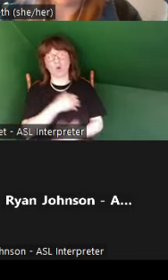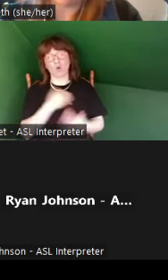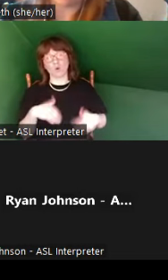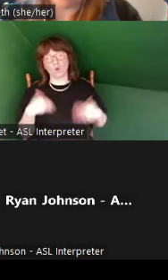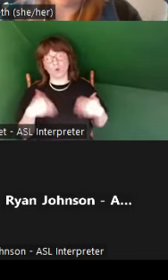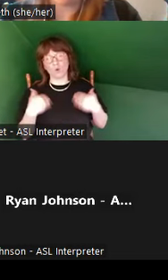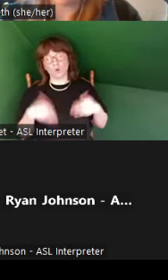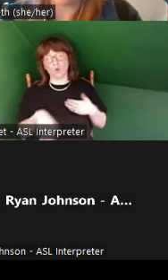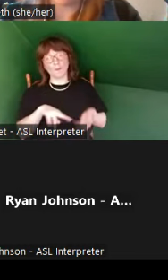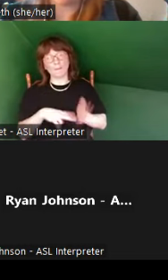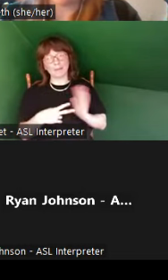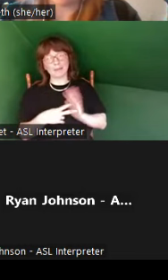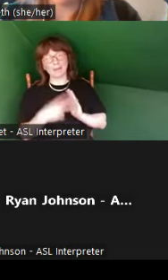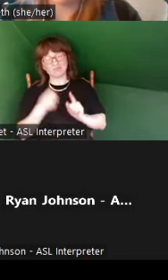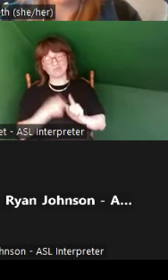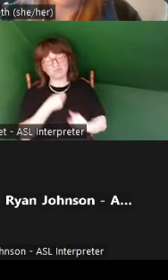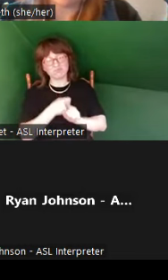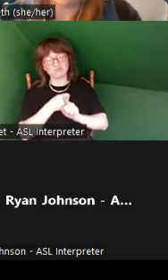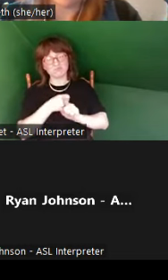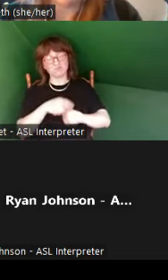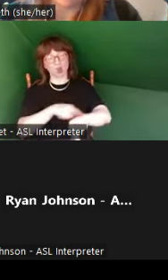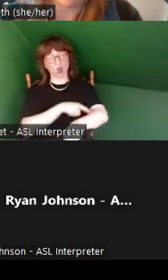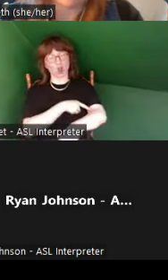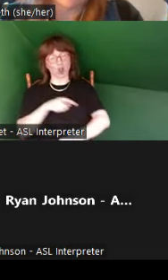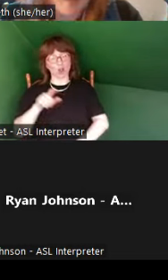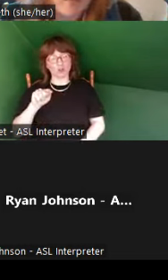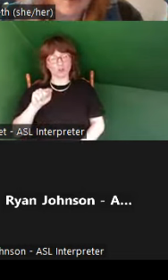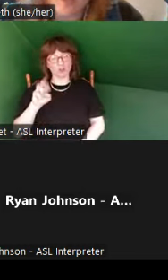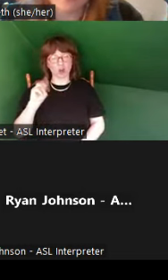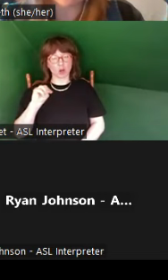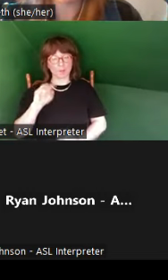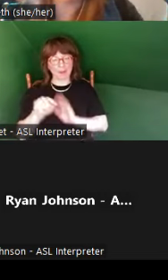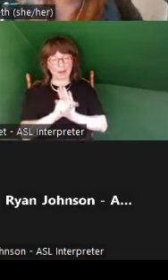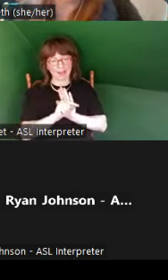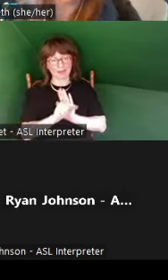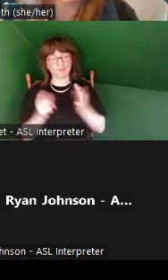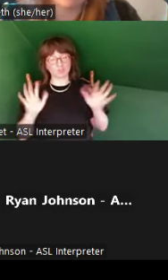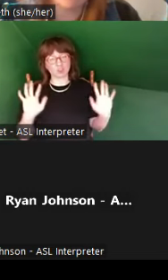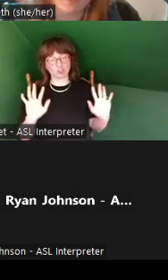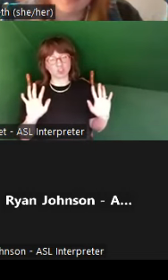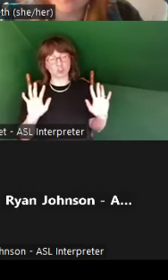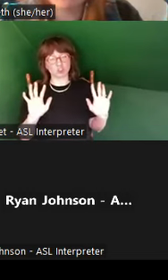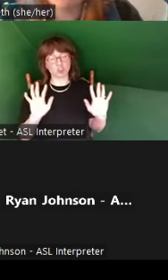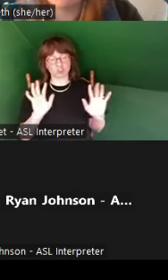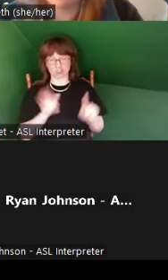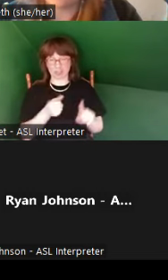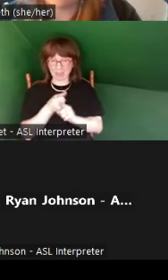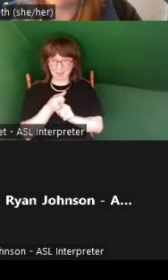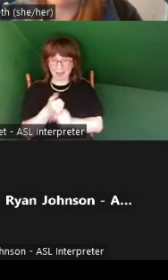of long-term impacts that negatively affect the survivor and also the rest of their